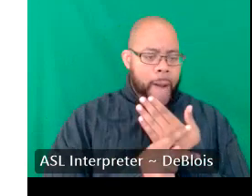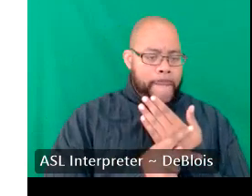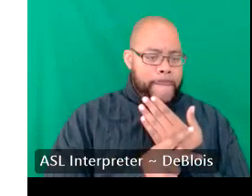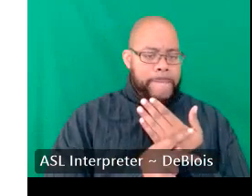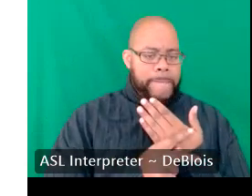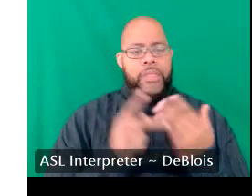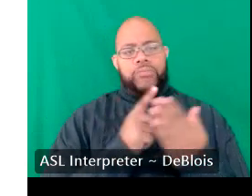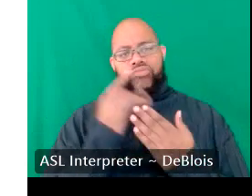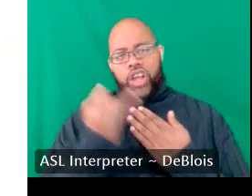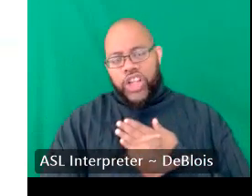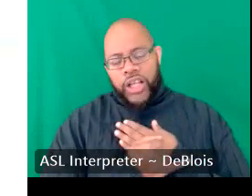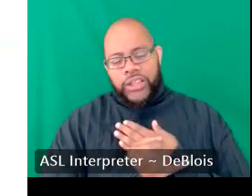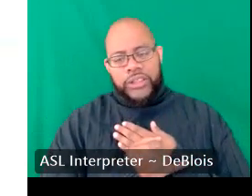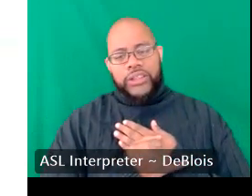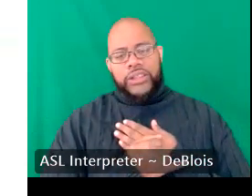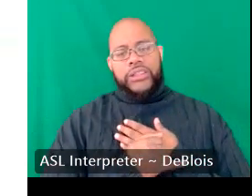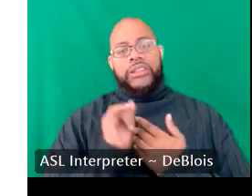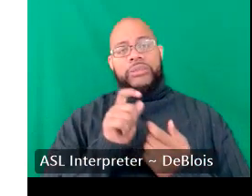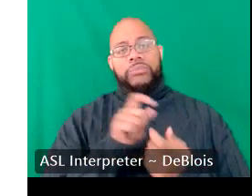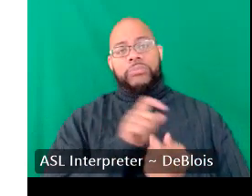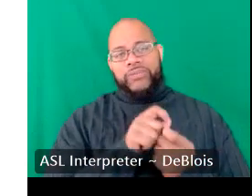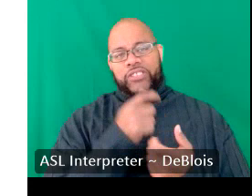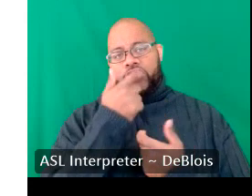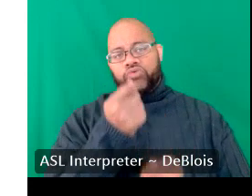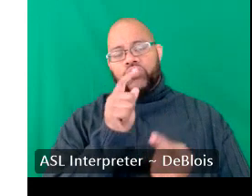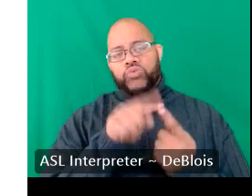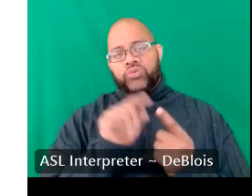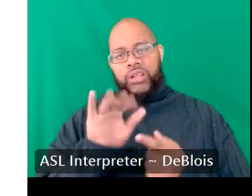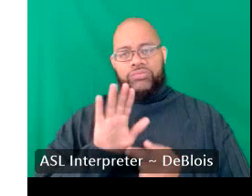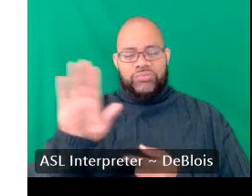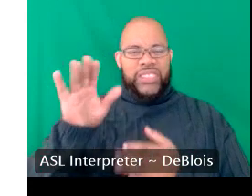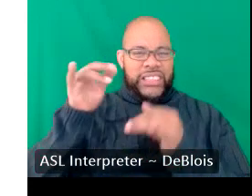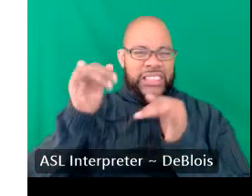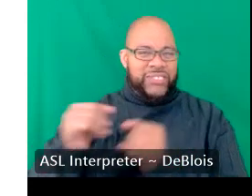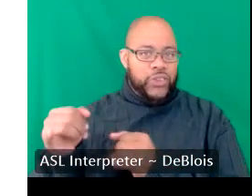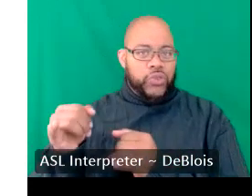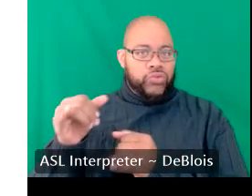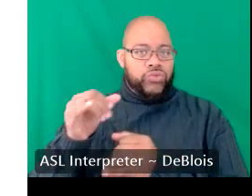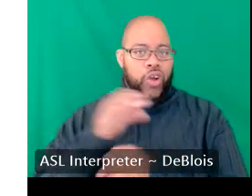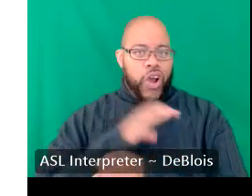projects that are of particular interest to an individual Congress member.